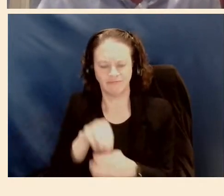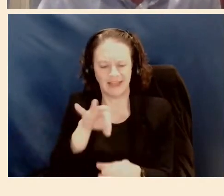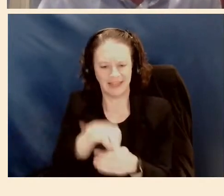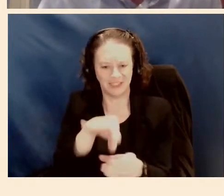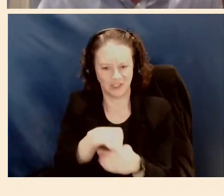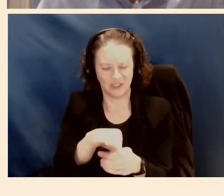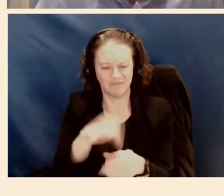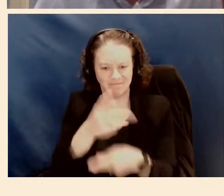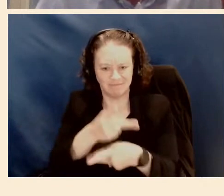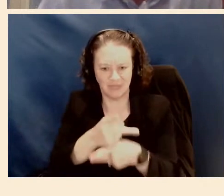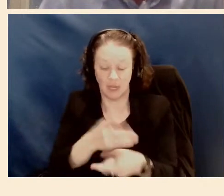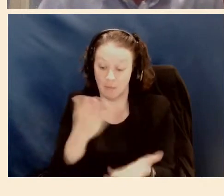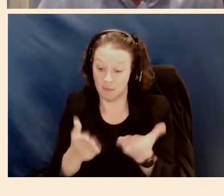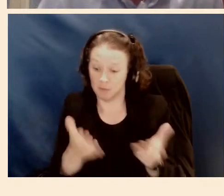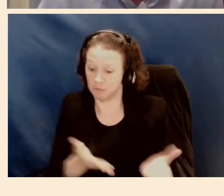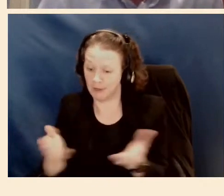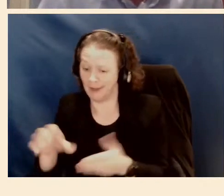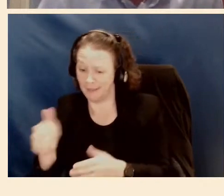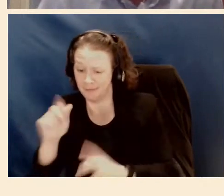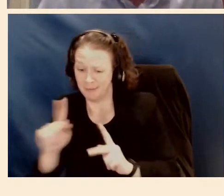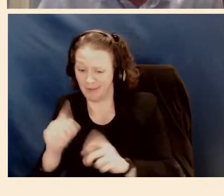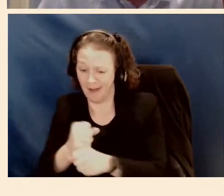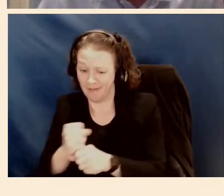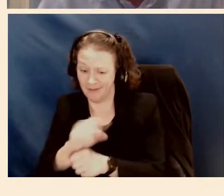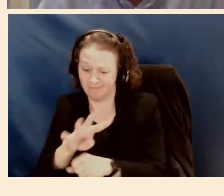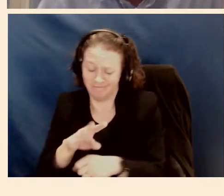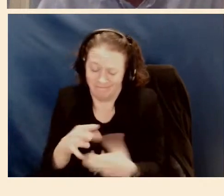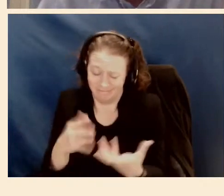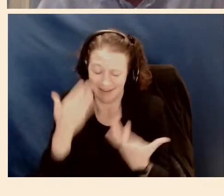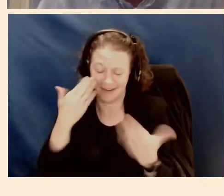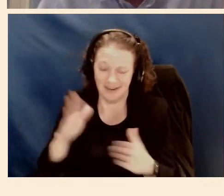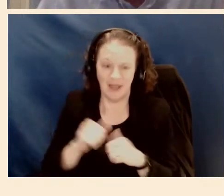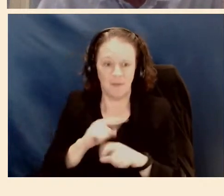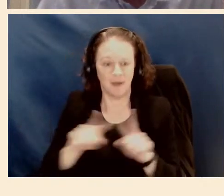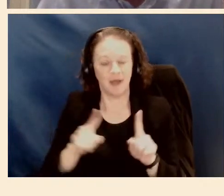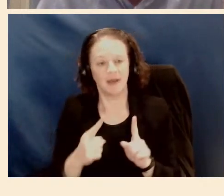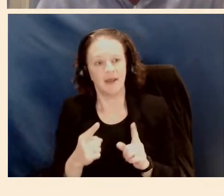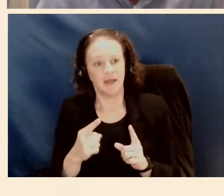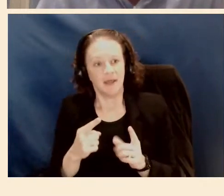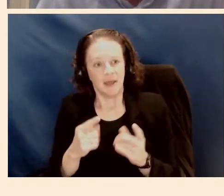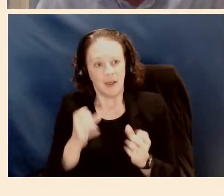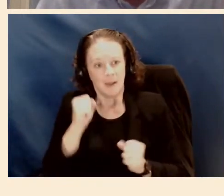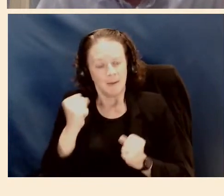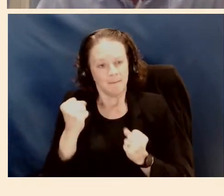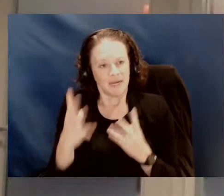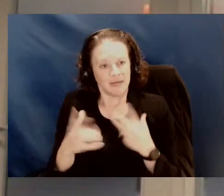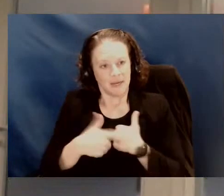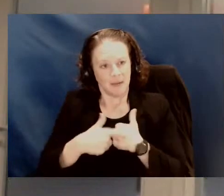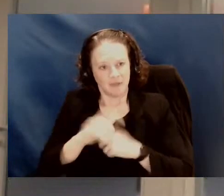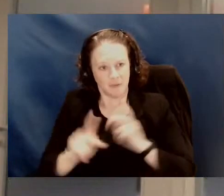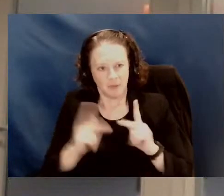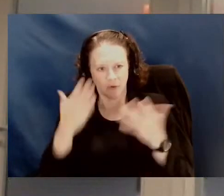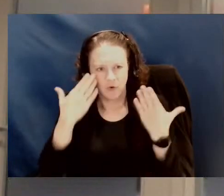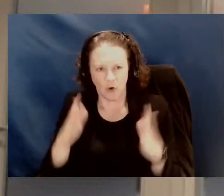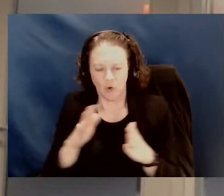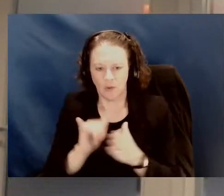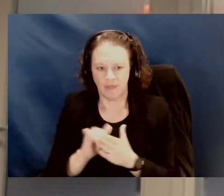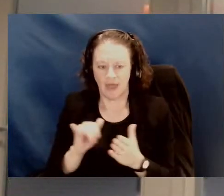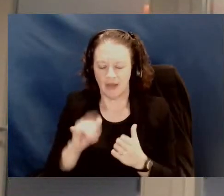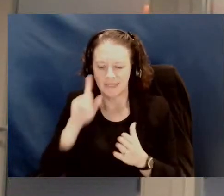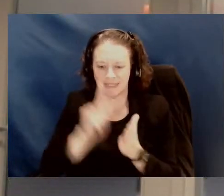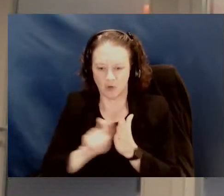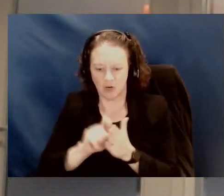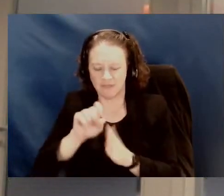coffee. But one thing that most people don't know is that the Secretary of State has a whole team of auditors, and it's